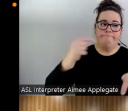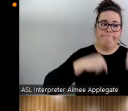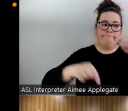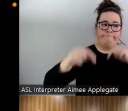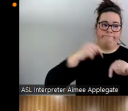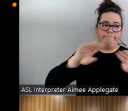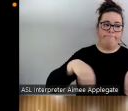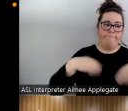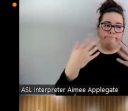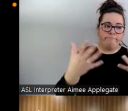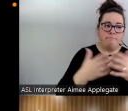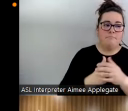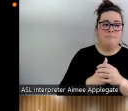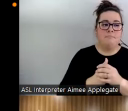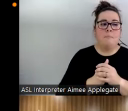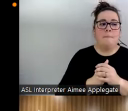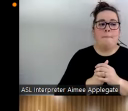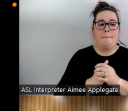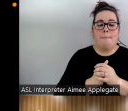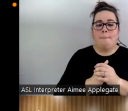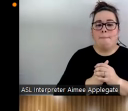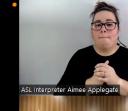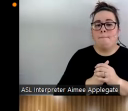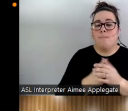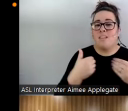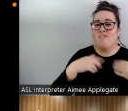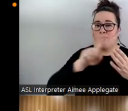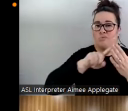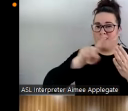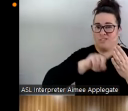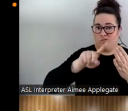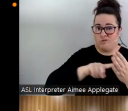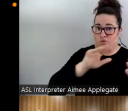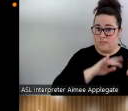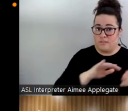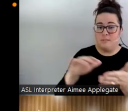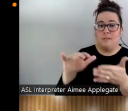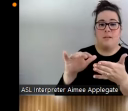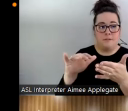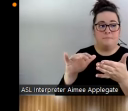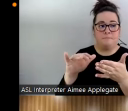this comes from a research study where I